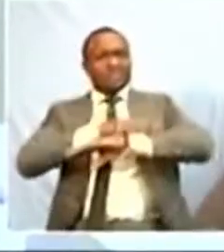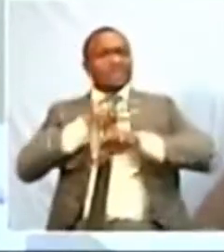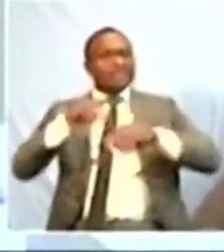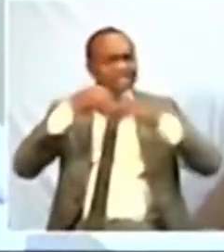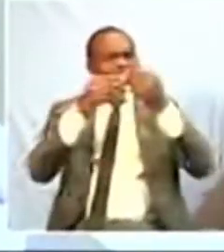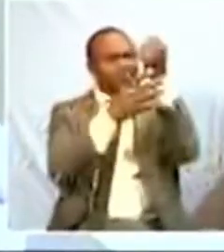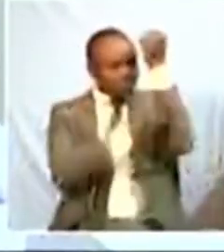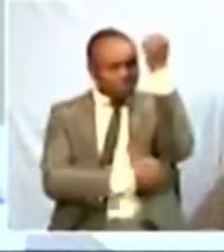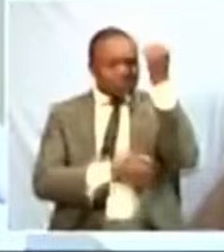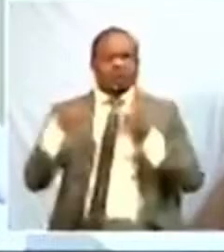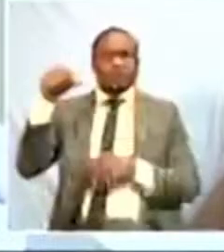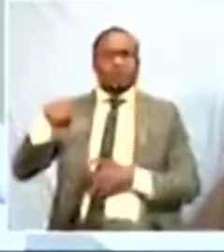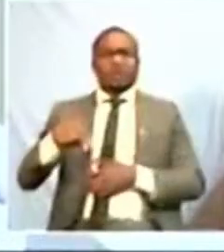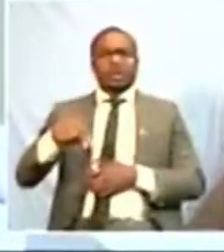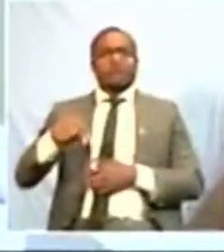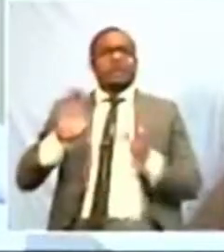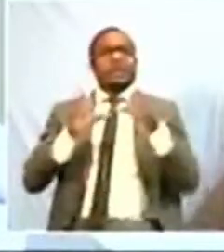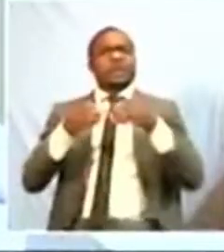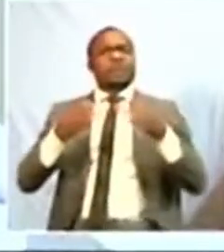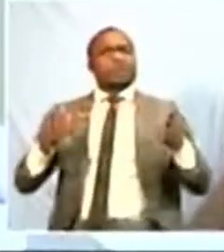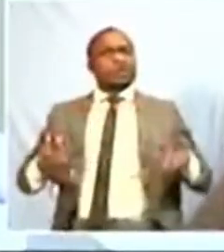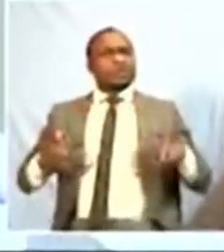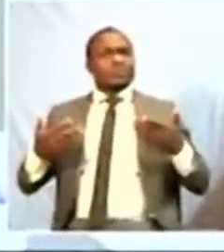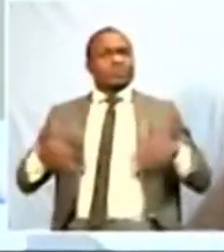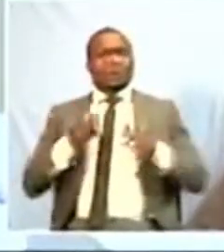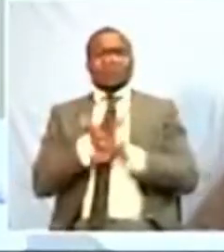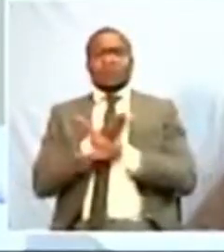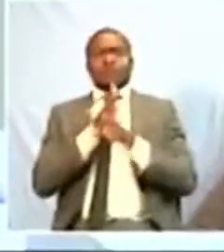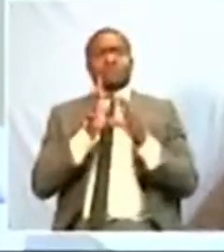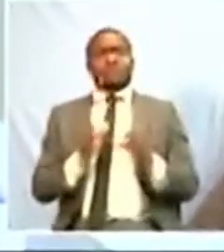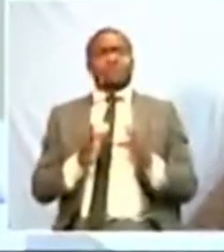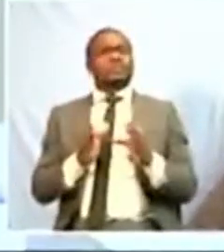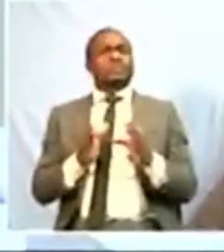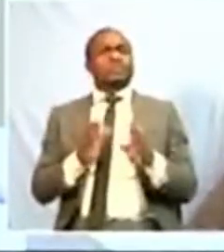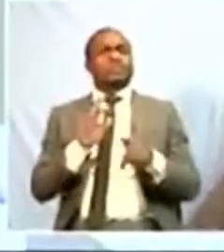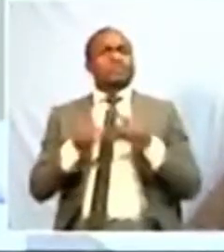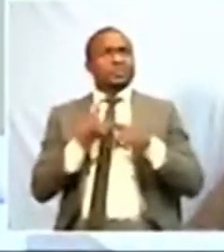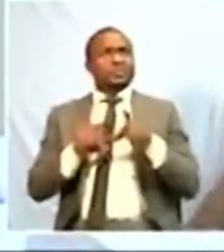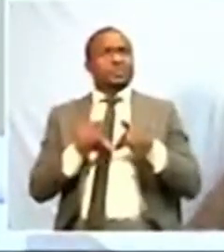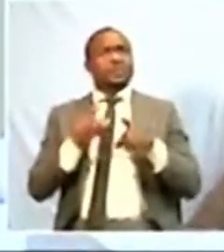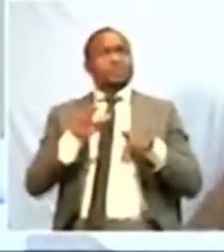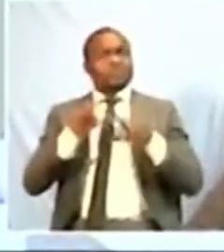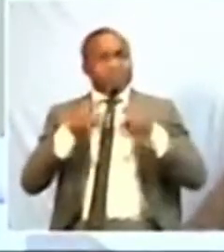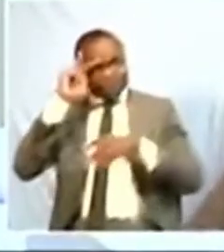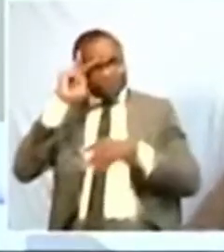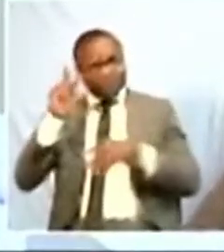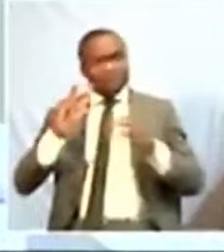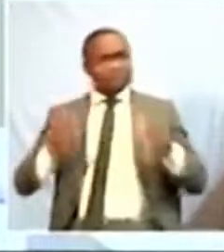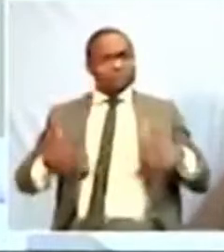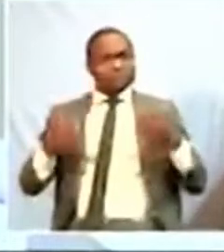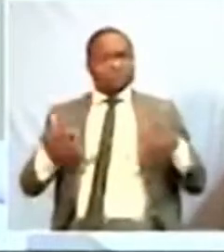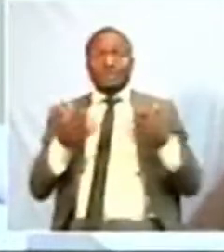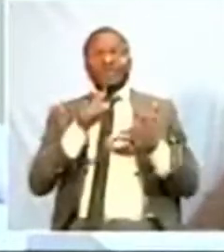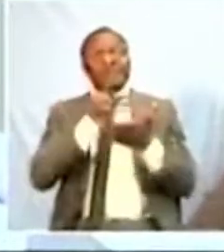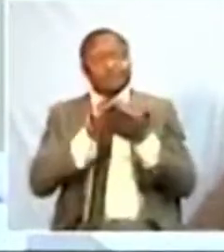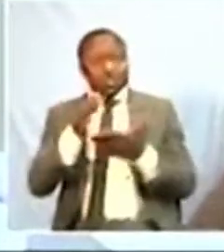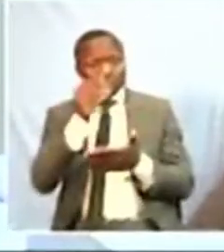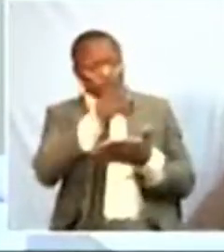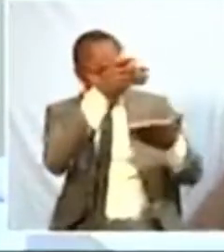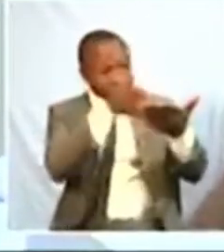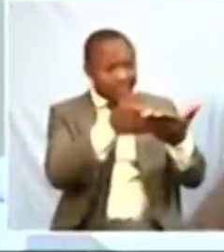quality and the council is not satisfied, Zambians are not satisfied, the people of Kitwe are not satisfied. He has failed you on